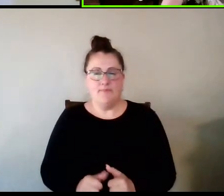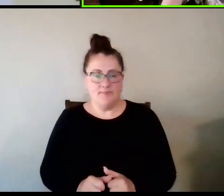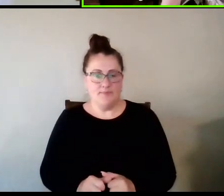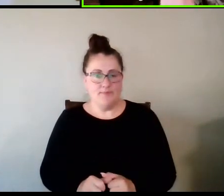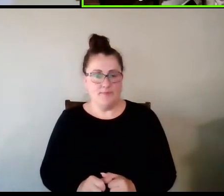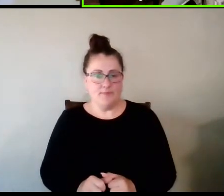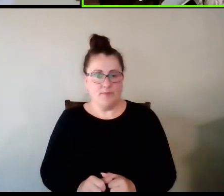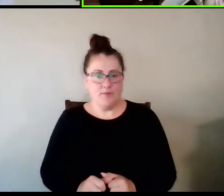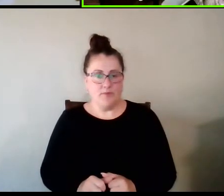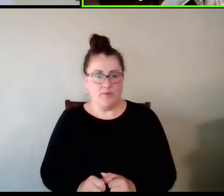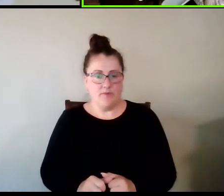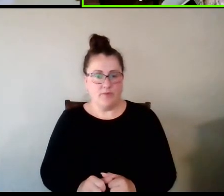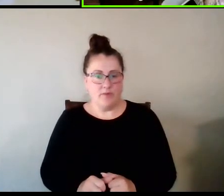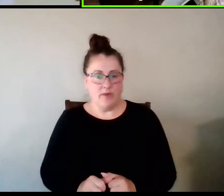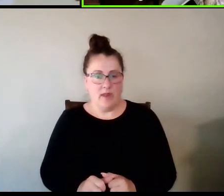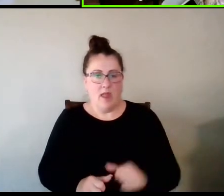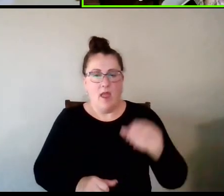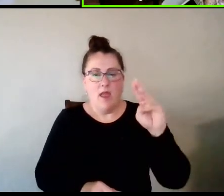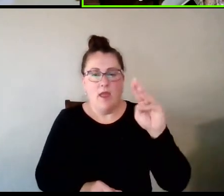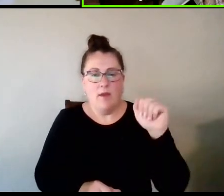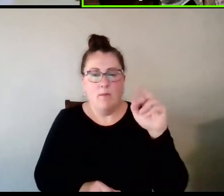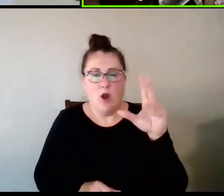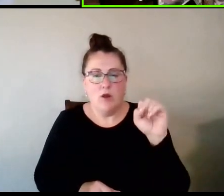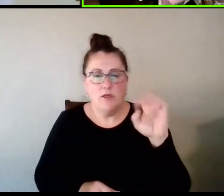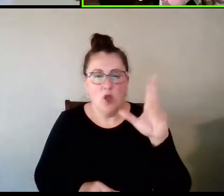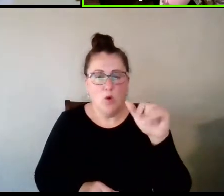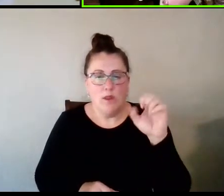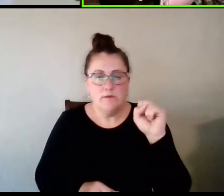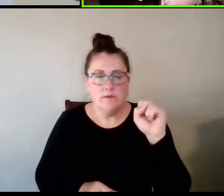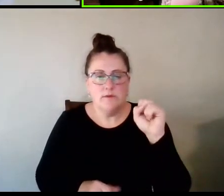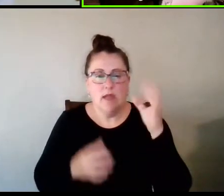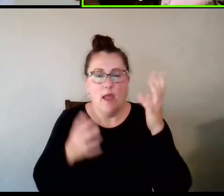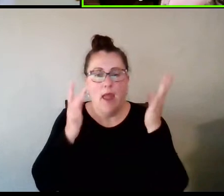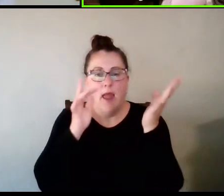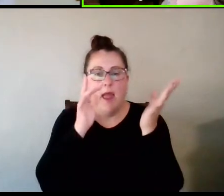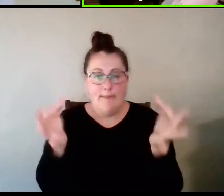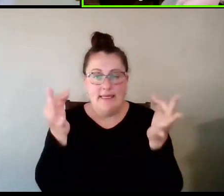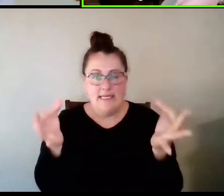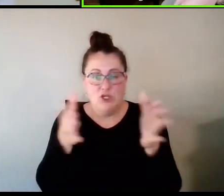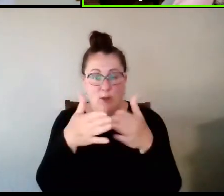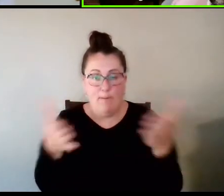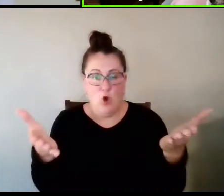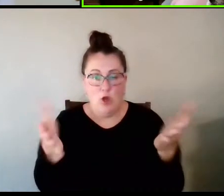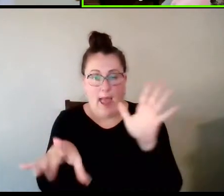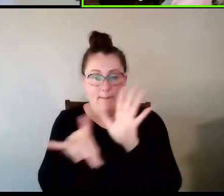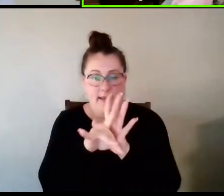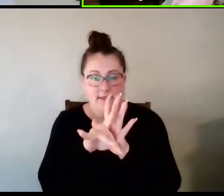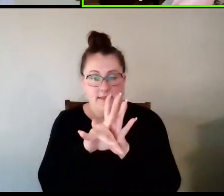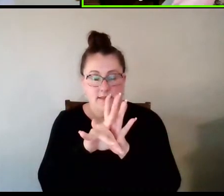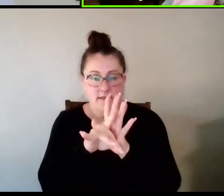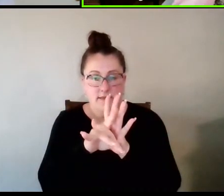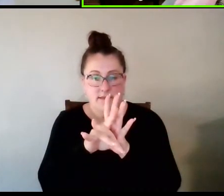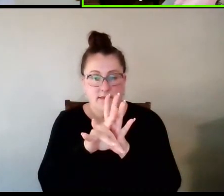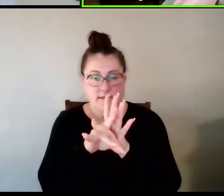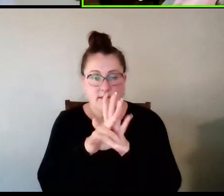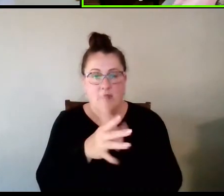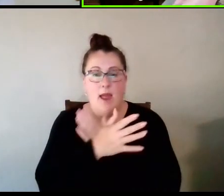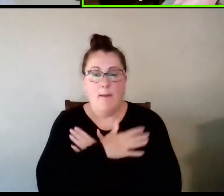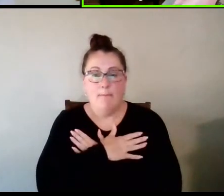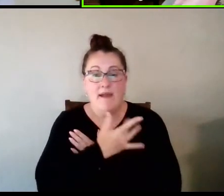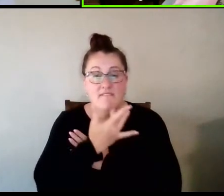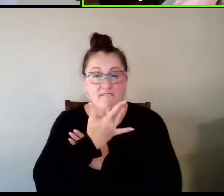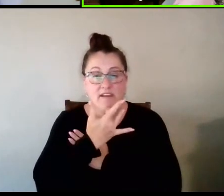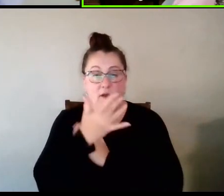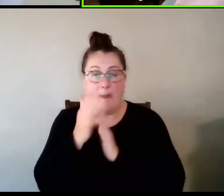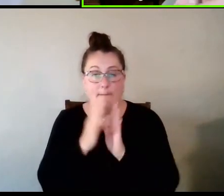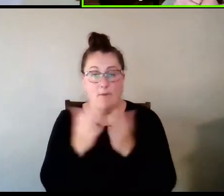the Marcus Aurelius Meditations book that I picked is my favorite book